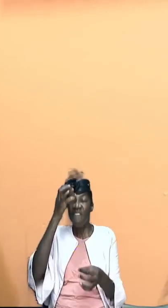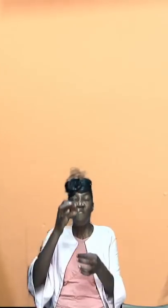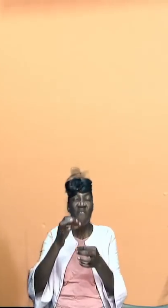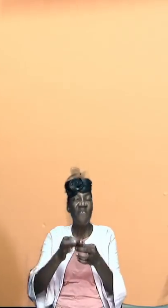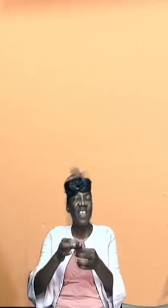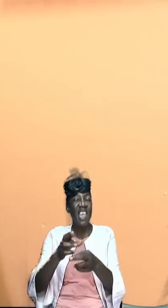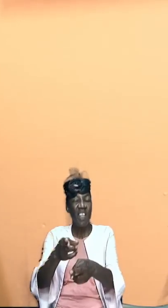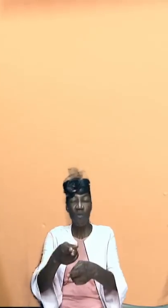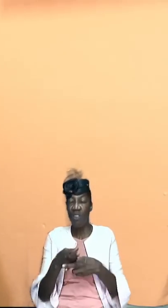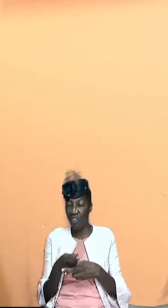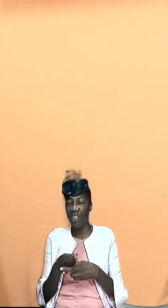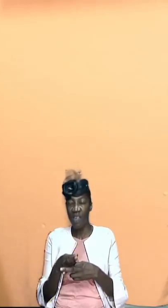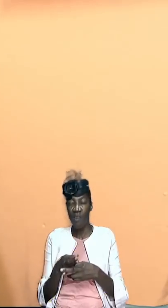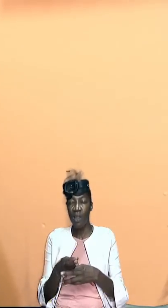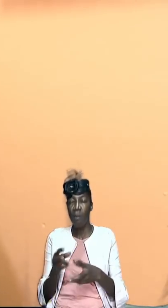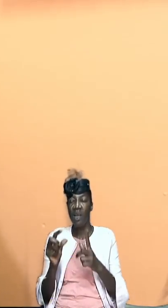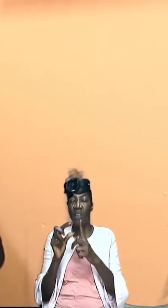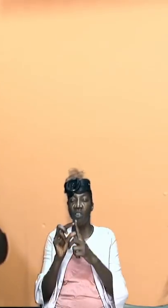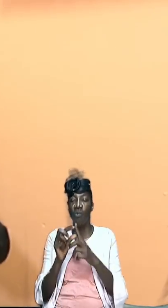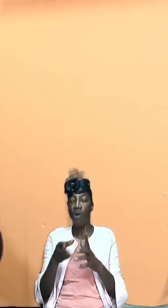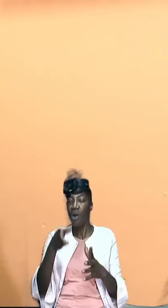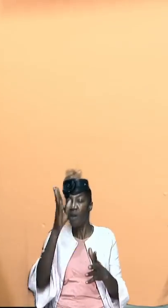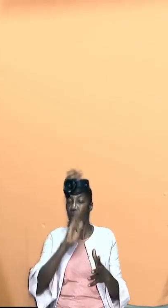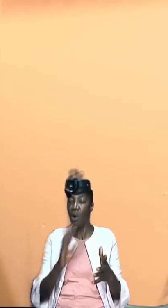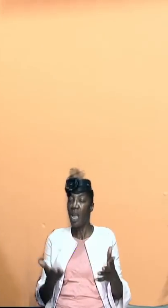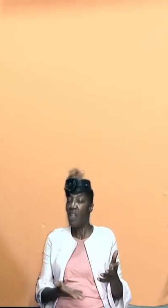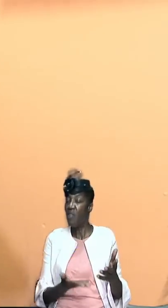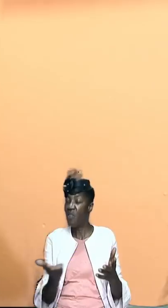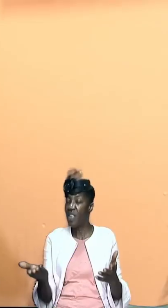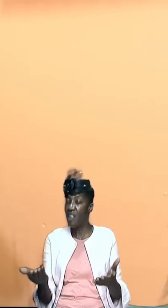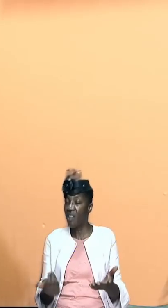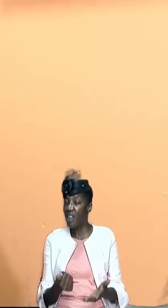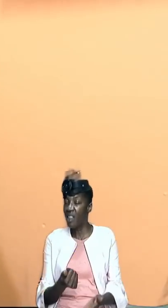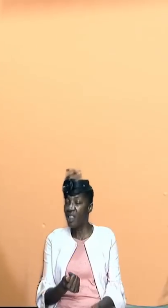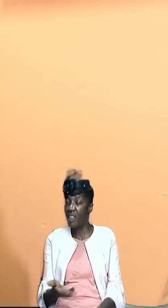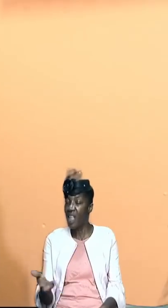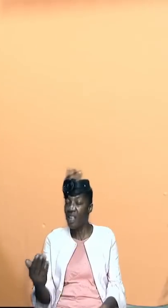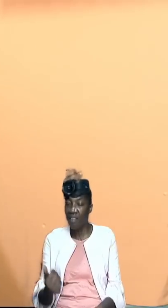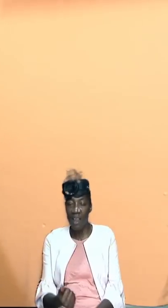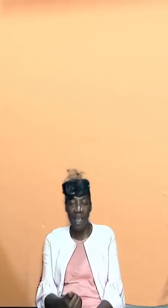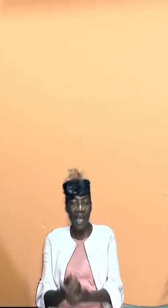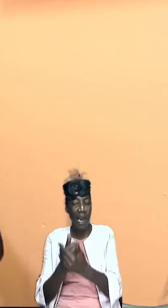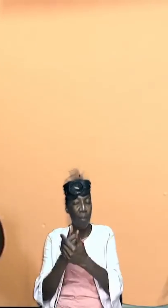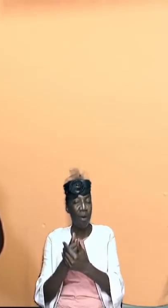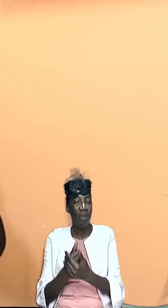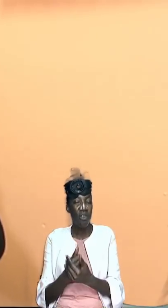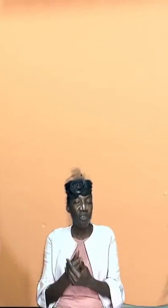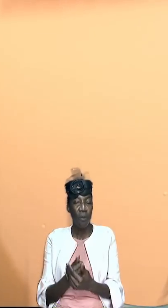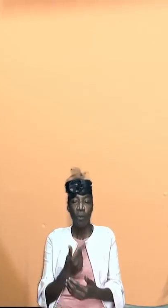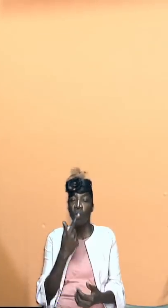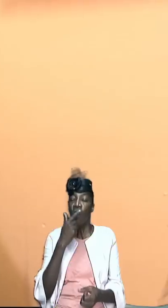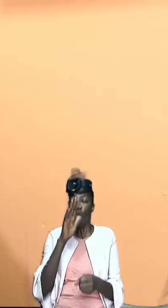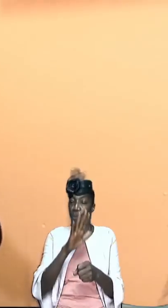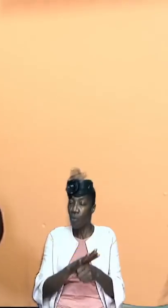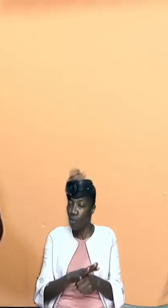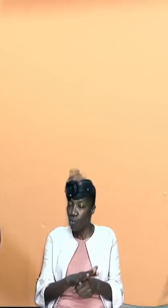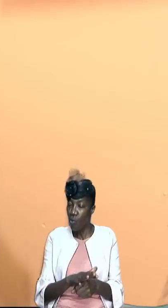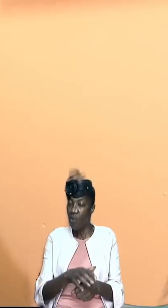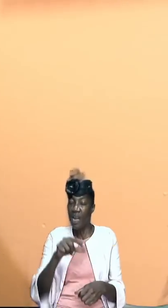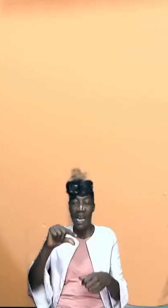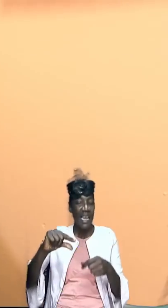And these are the things that help us to solidify in our minds that Genesis is a book that